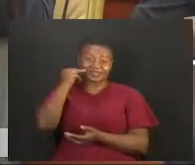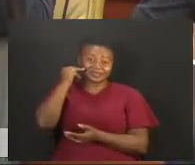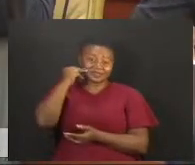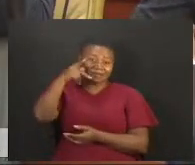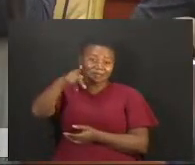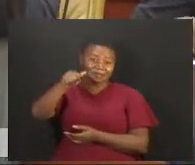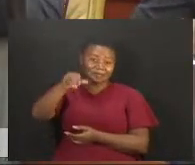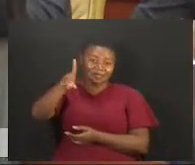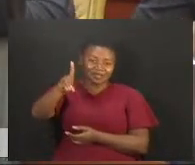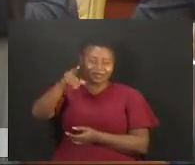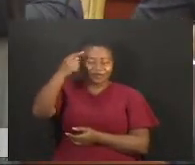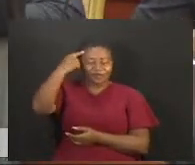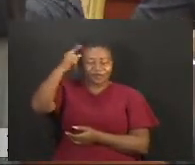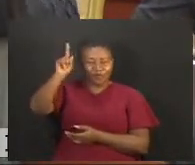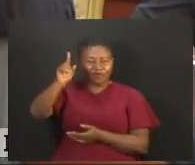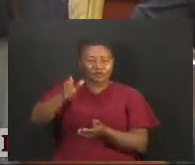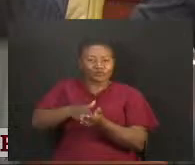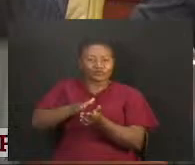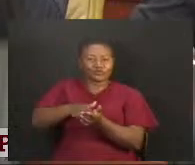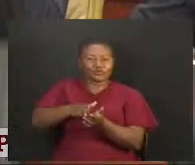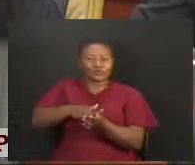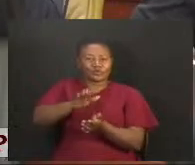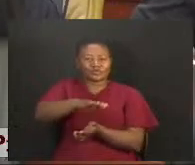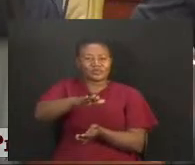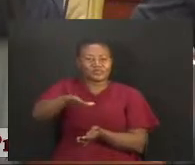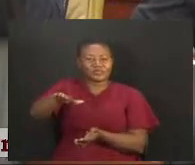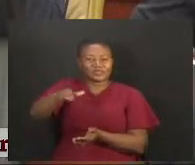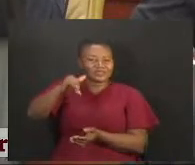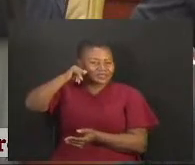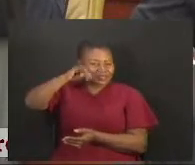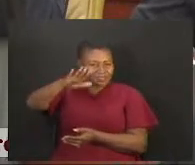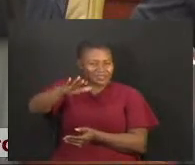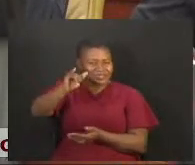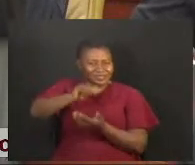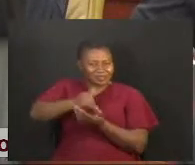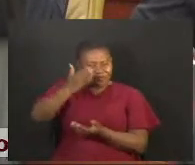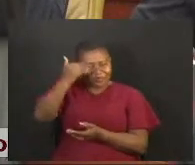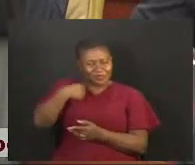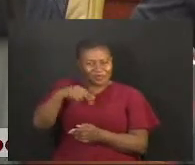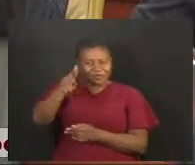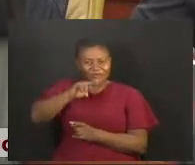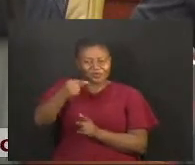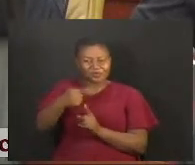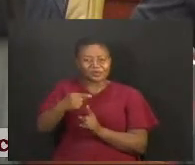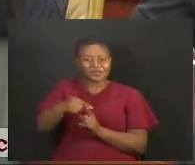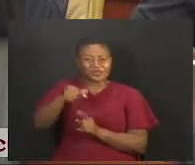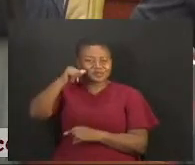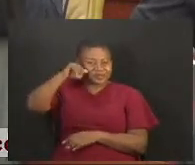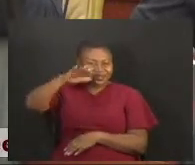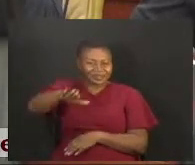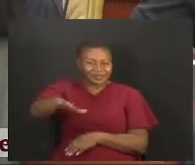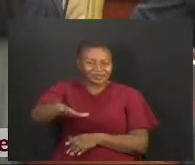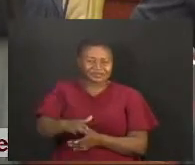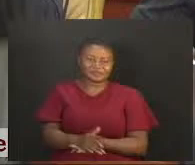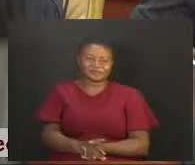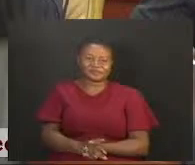students. That's why I said girls. Mr. Speaker, this is a budget